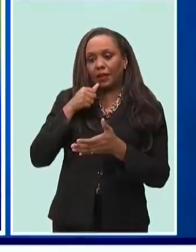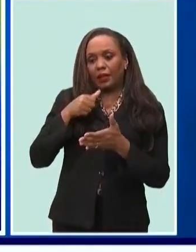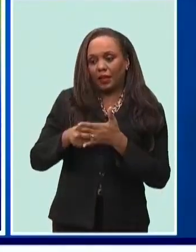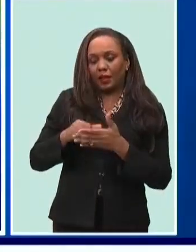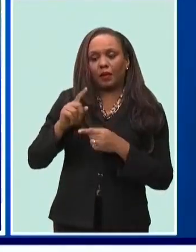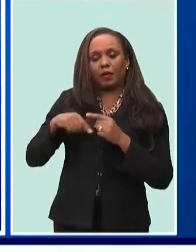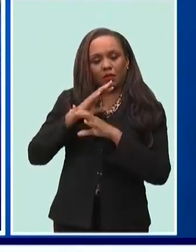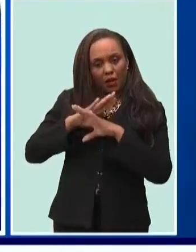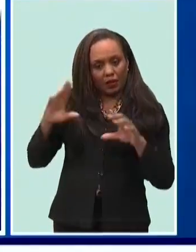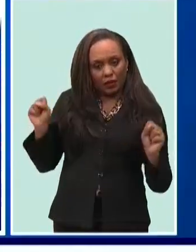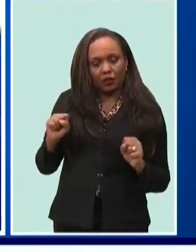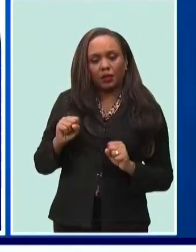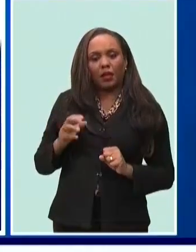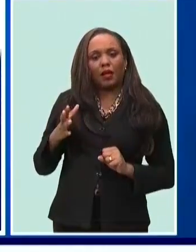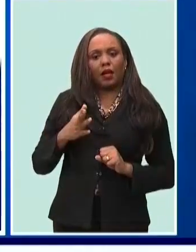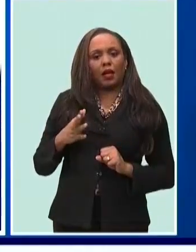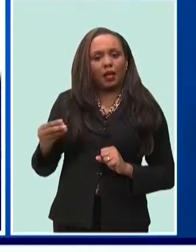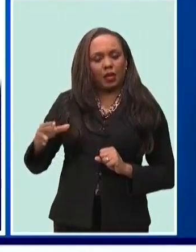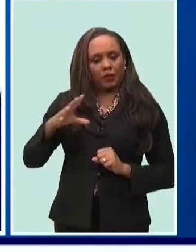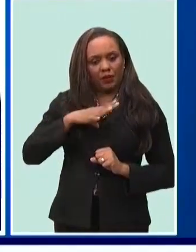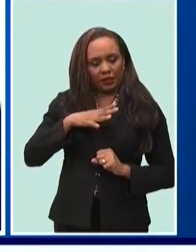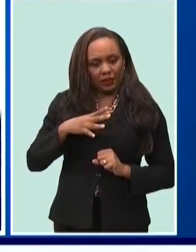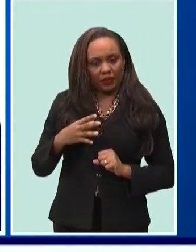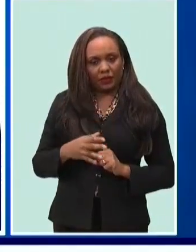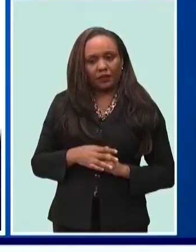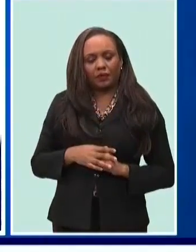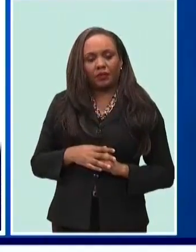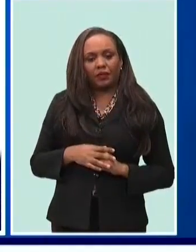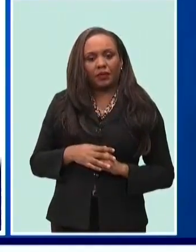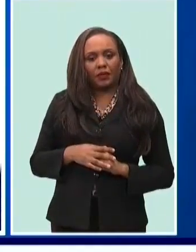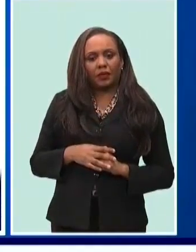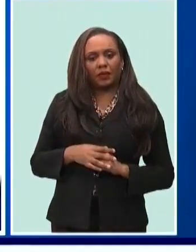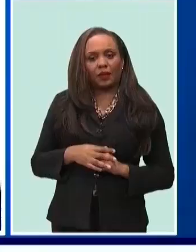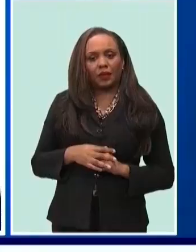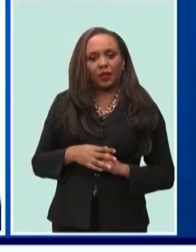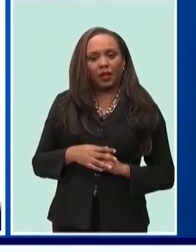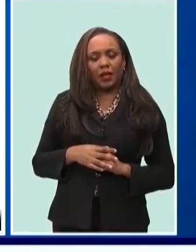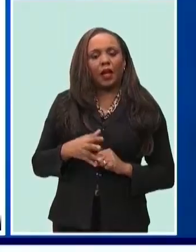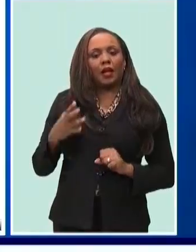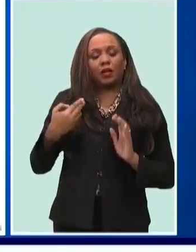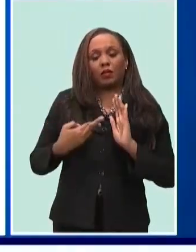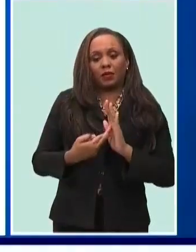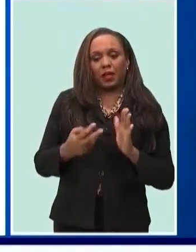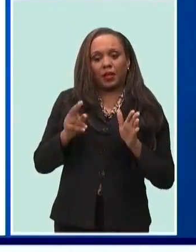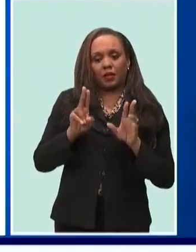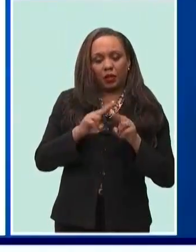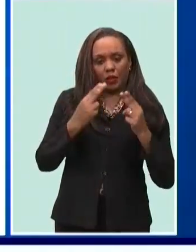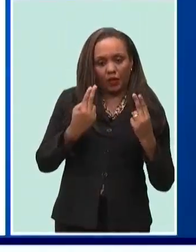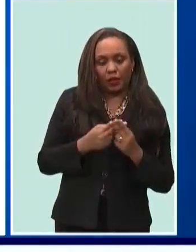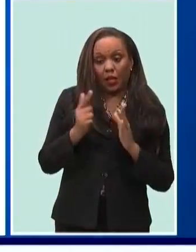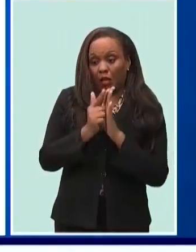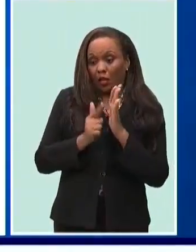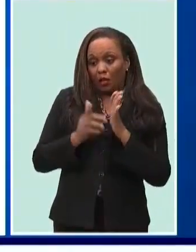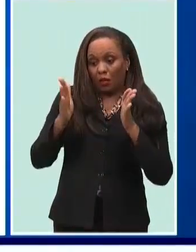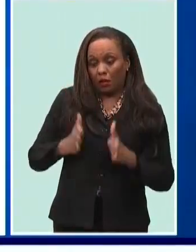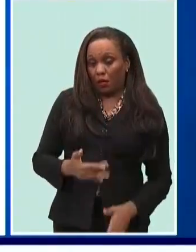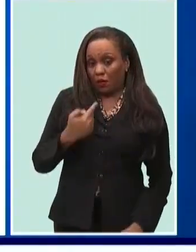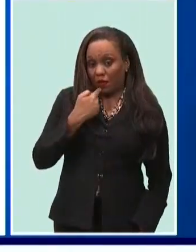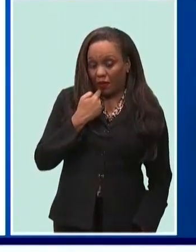chairman of the NUPW's Executive Council, and therefore, on behalf of the union, the lawyers contend that